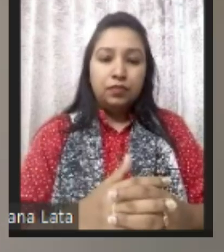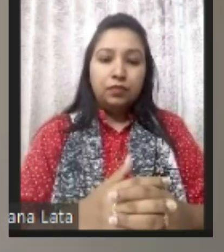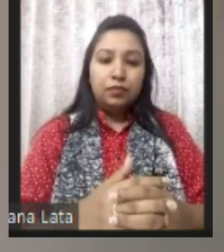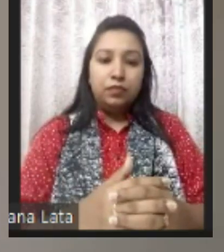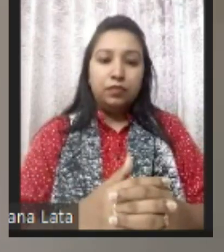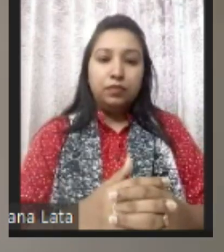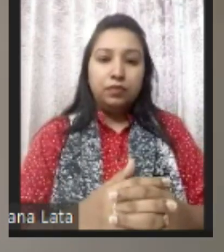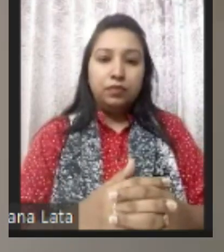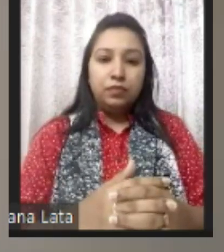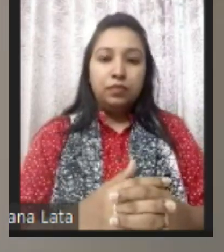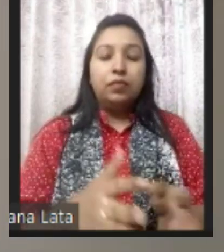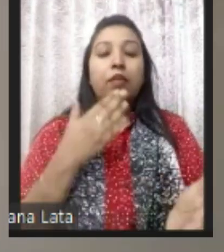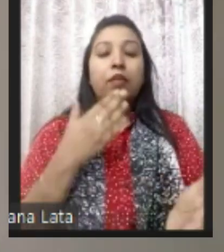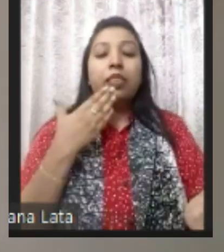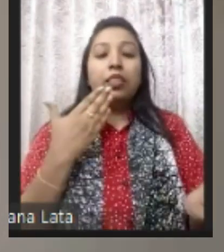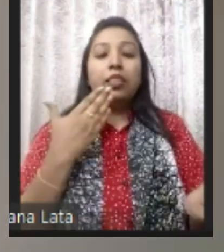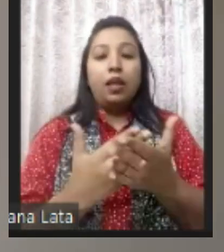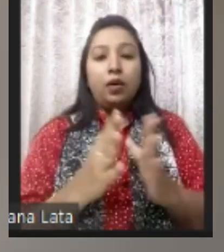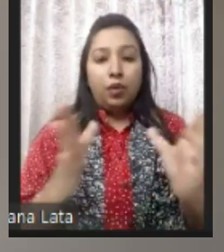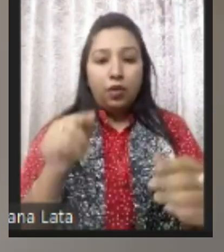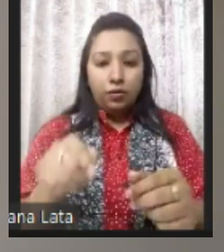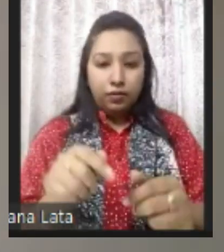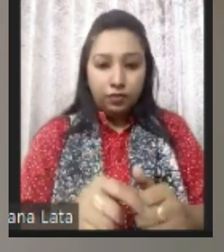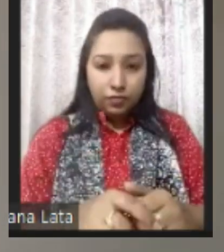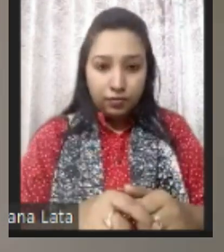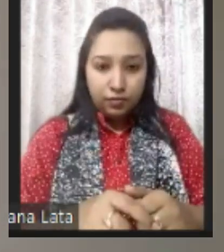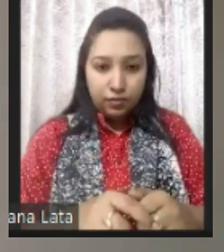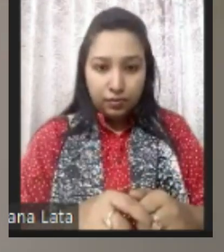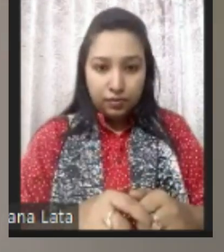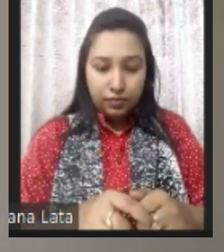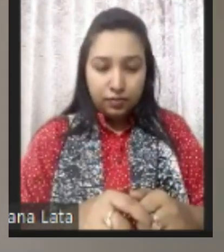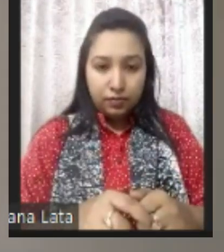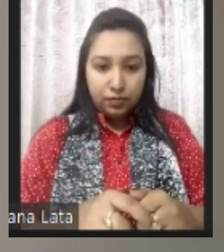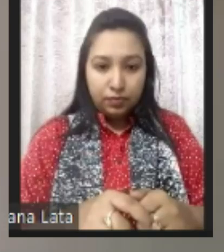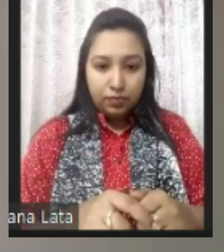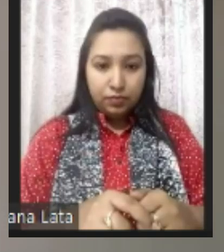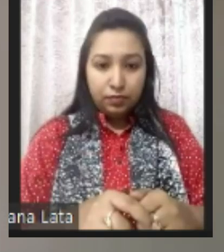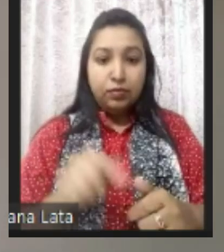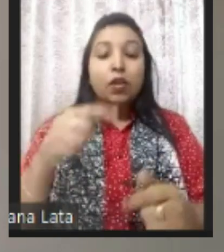Well, thank you very much. I think it's been a very informative